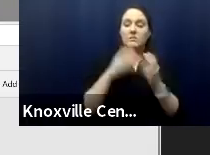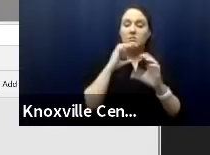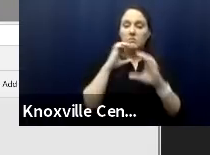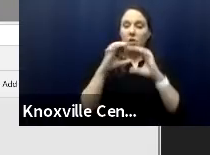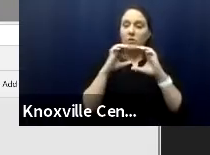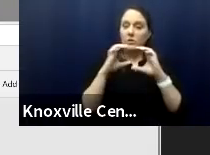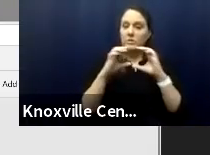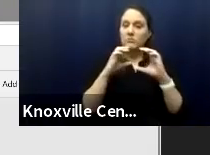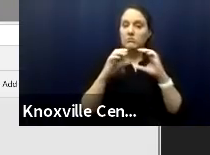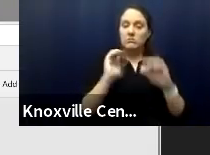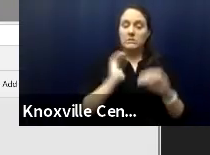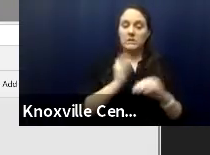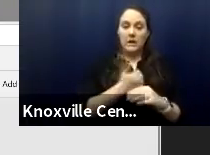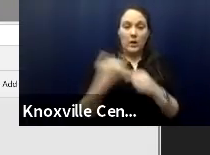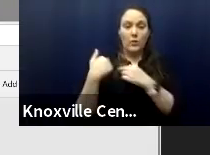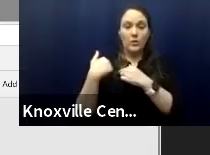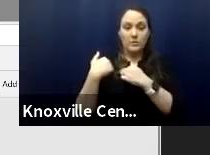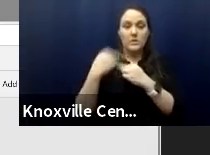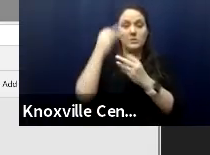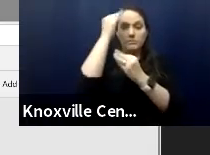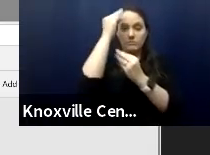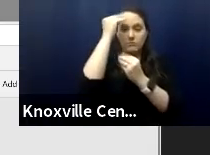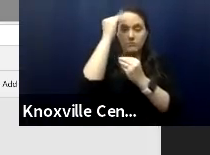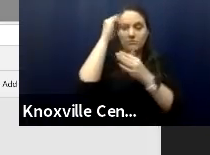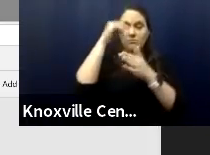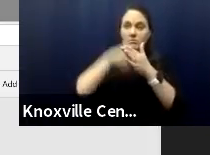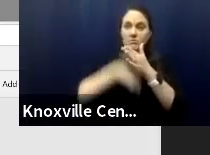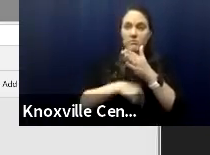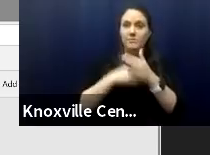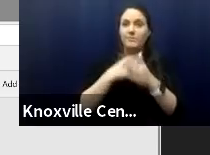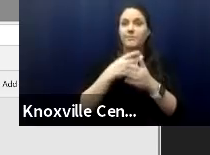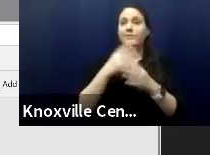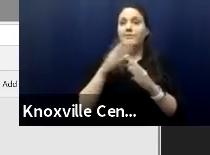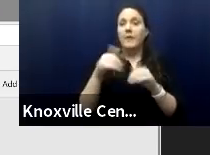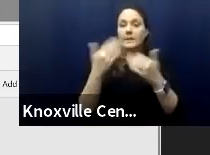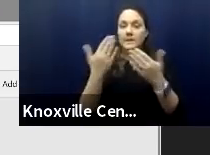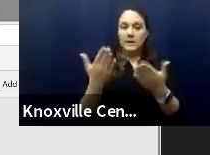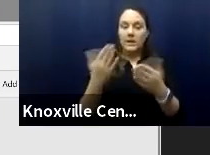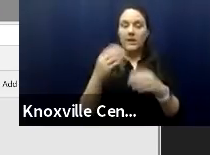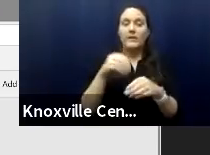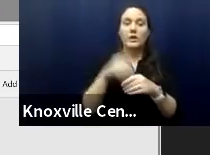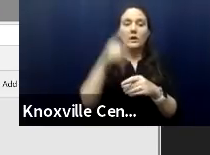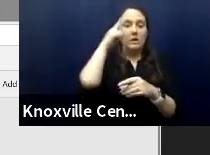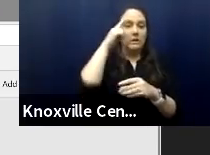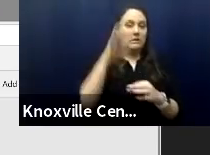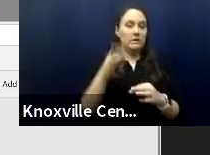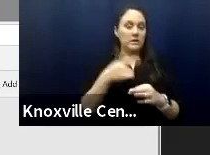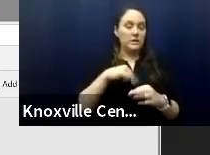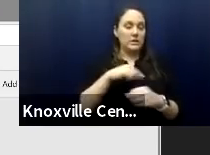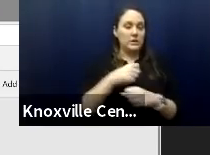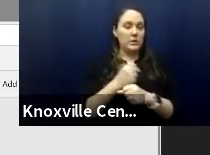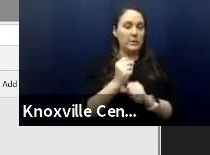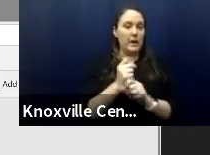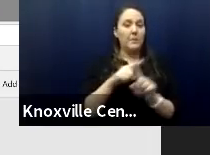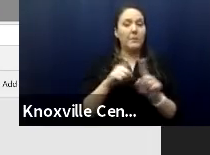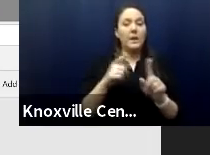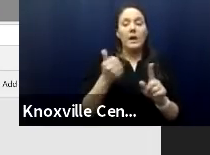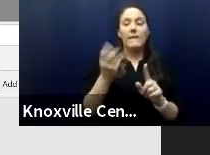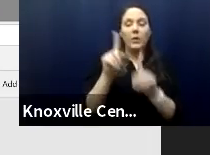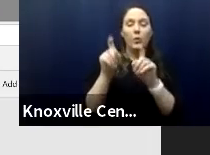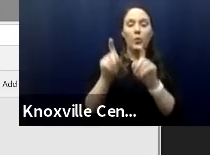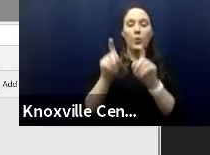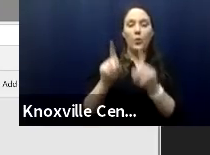our responsibility to be thoughtful and deliberate in the decisions that we make. I do have a few questions,